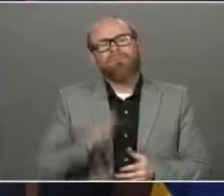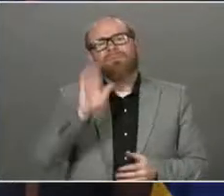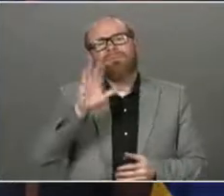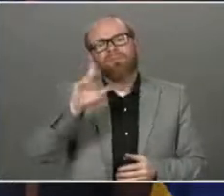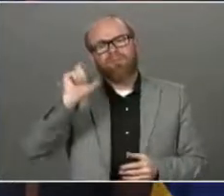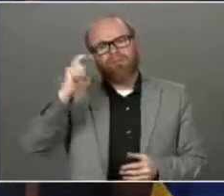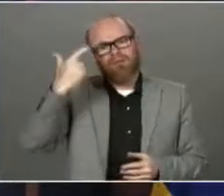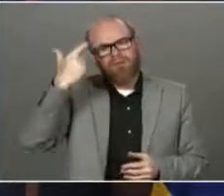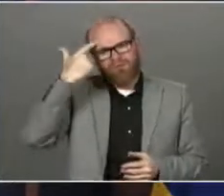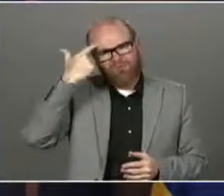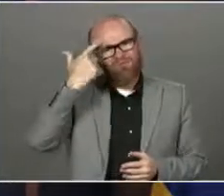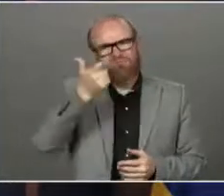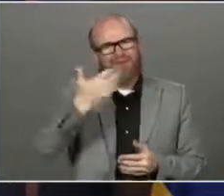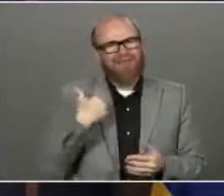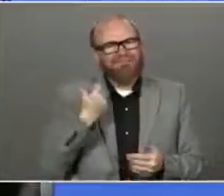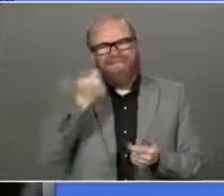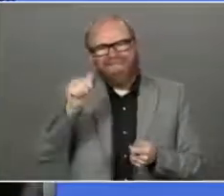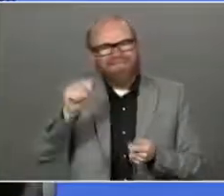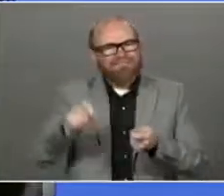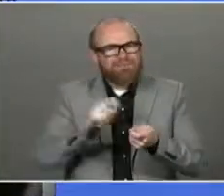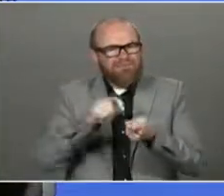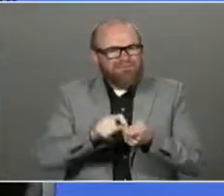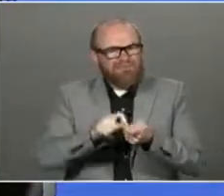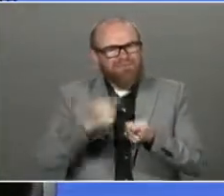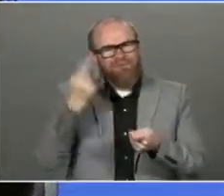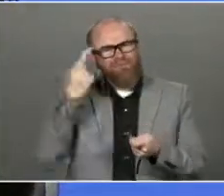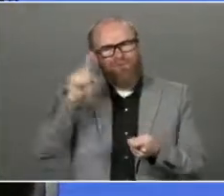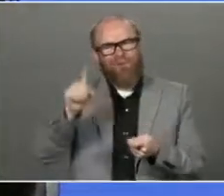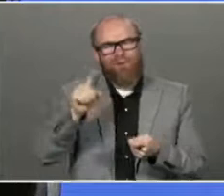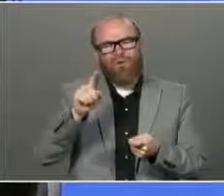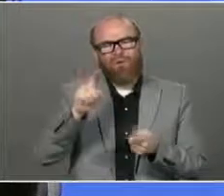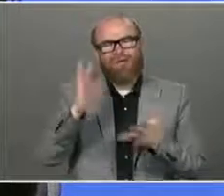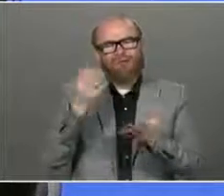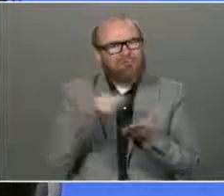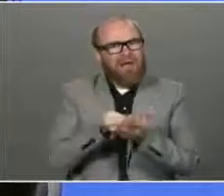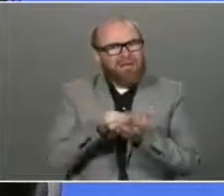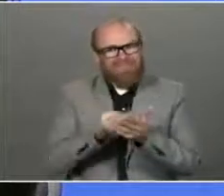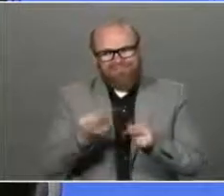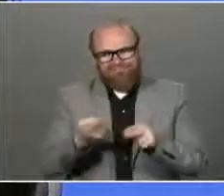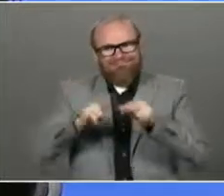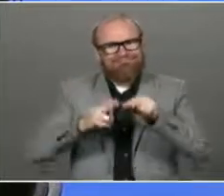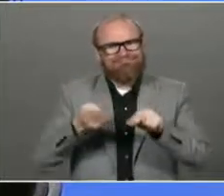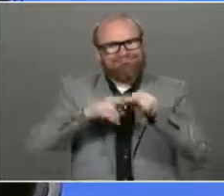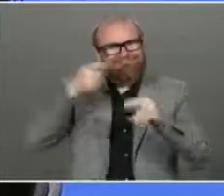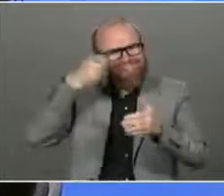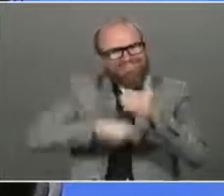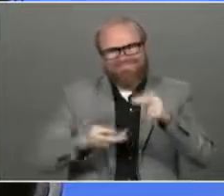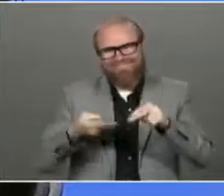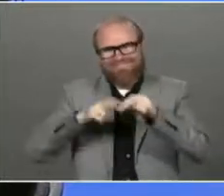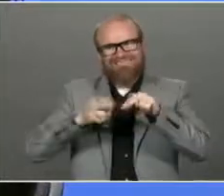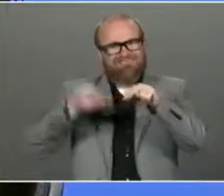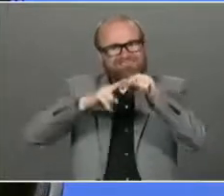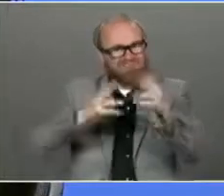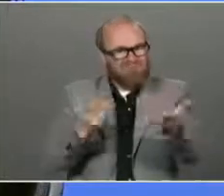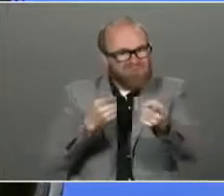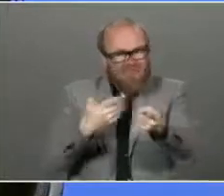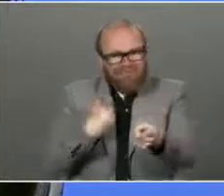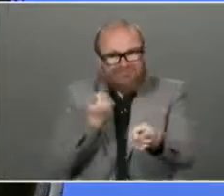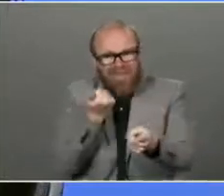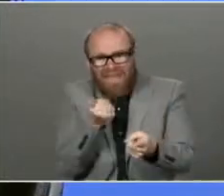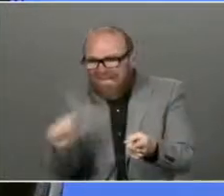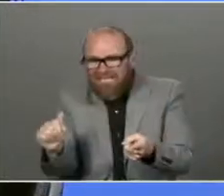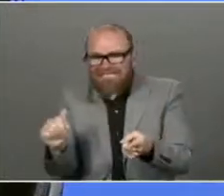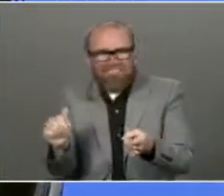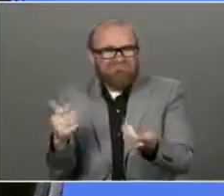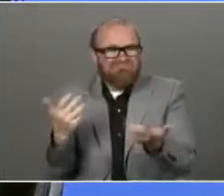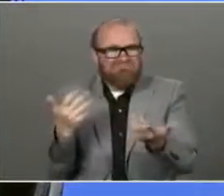with legislative leaders on relief for inflation? Anything more about possibly pausing the state gas tax?